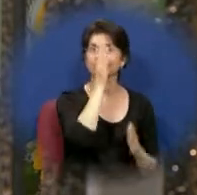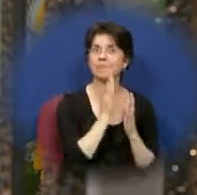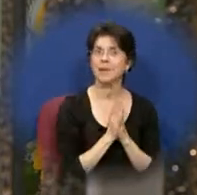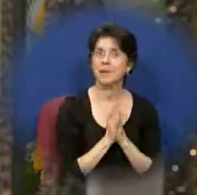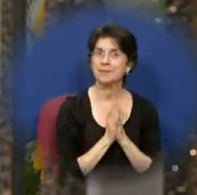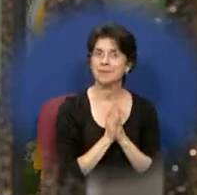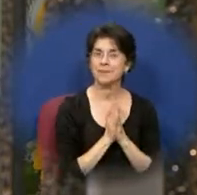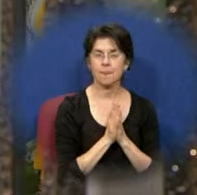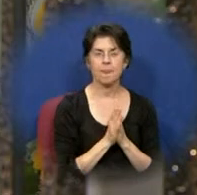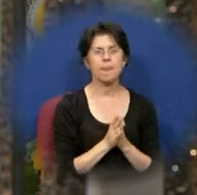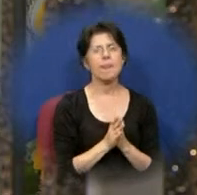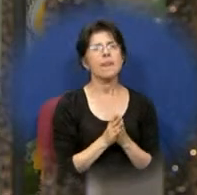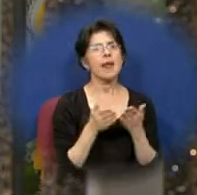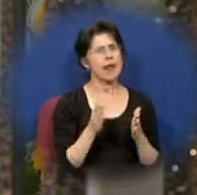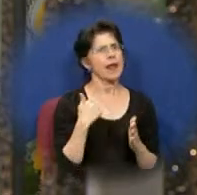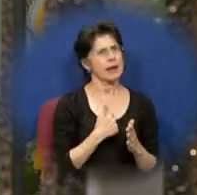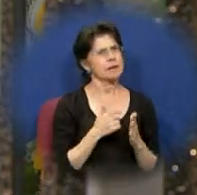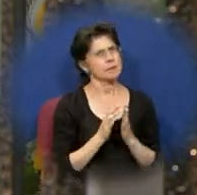Let us pray.